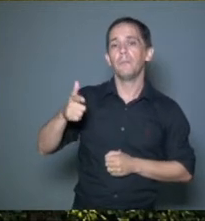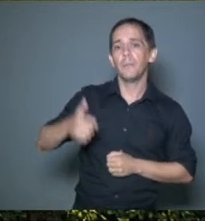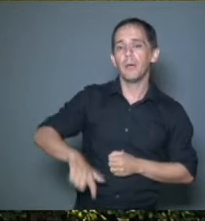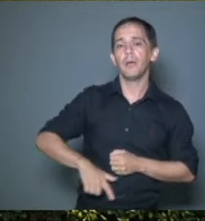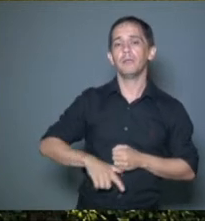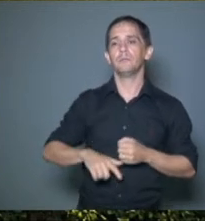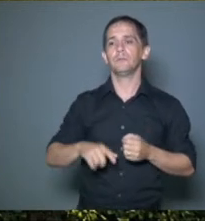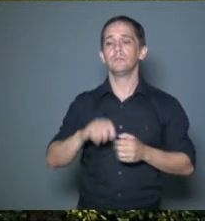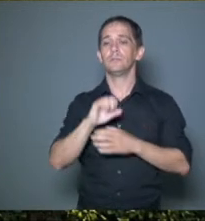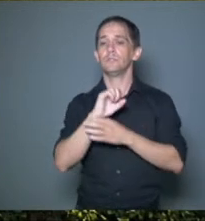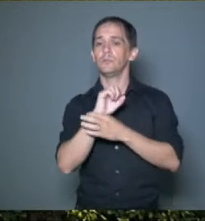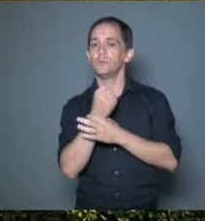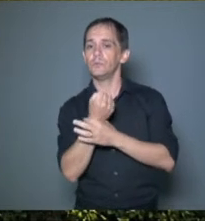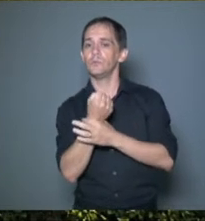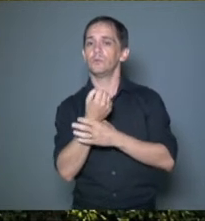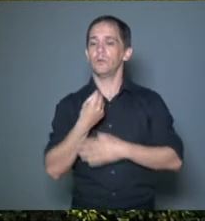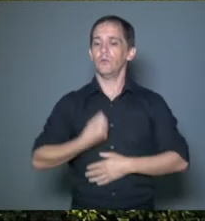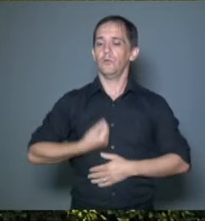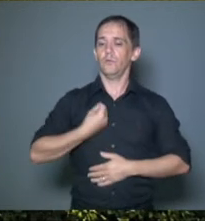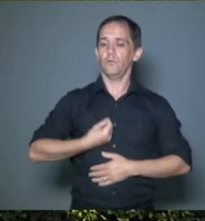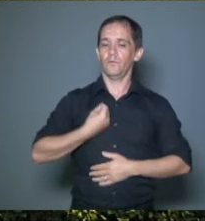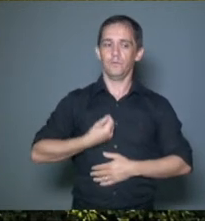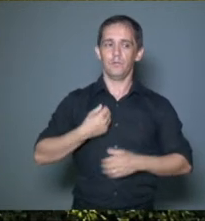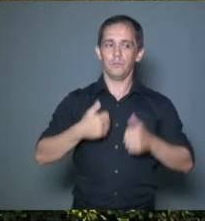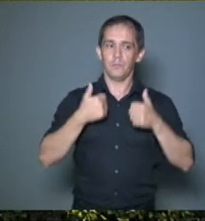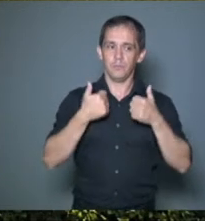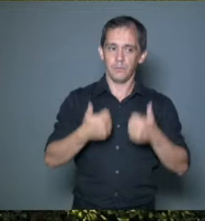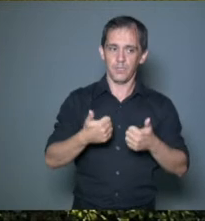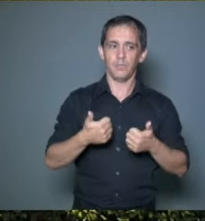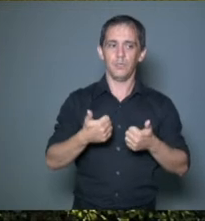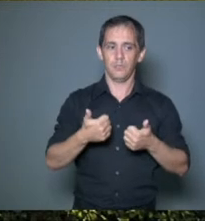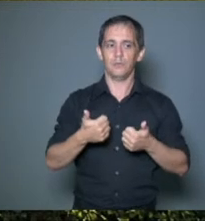life, health, and safety.